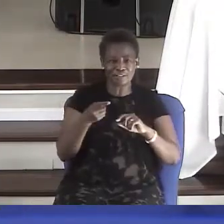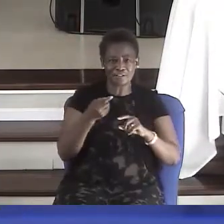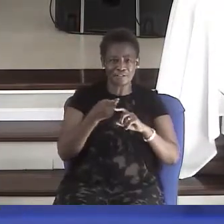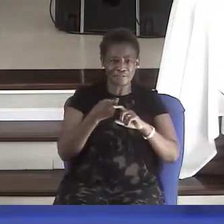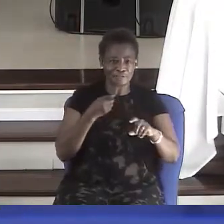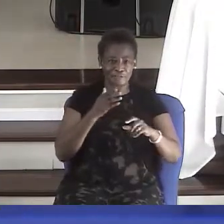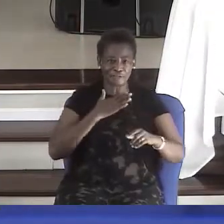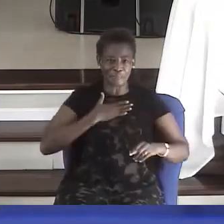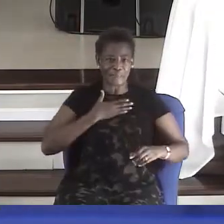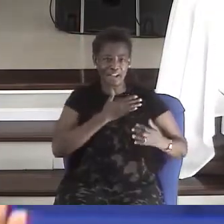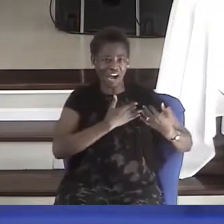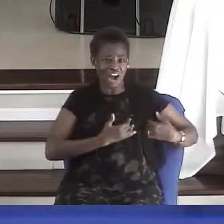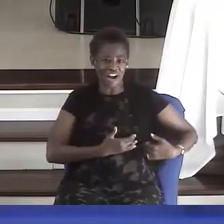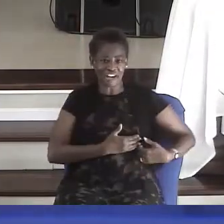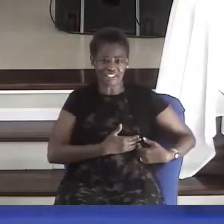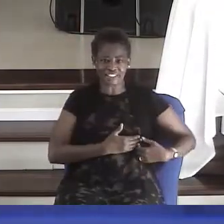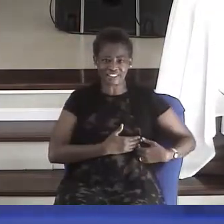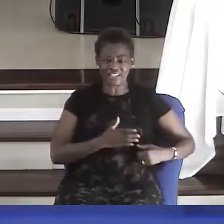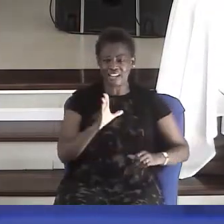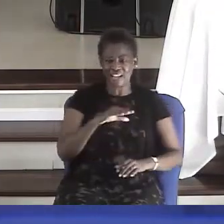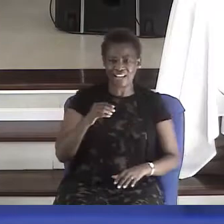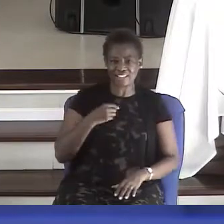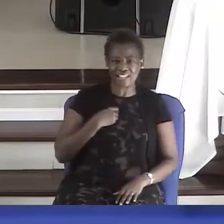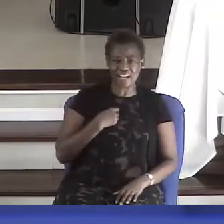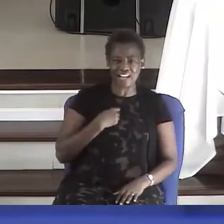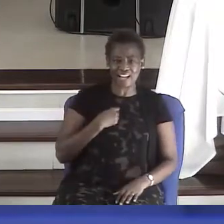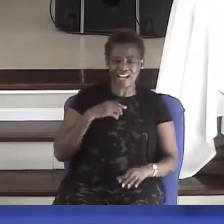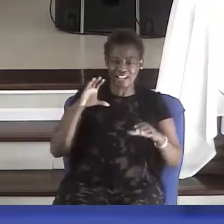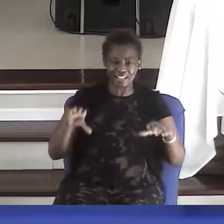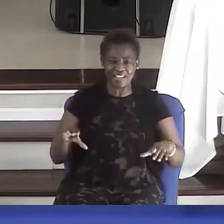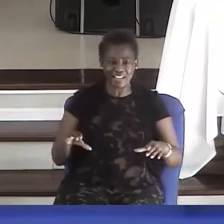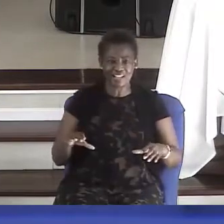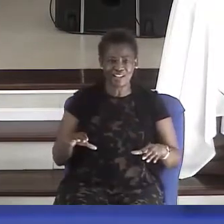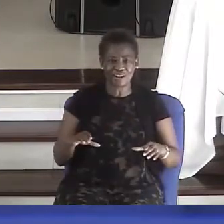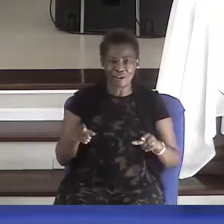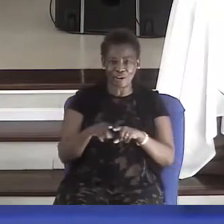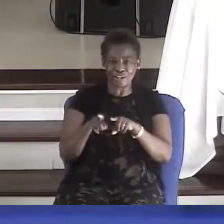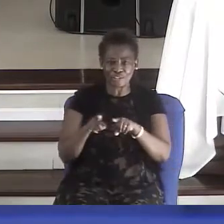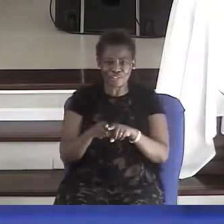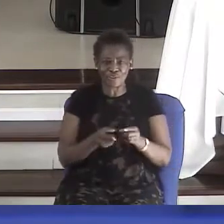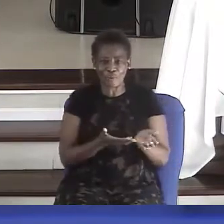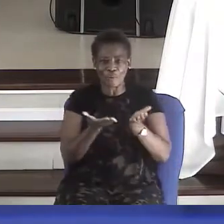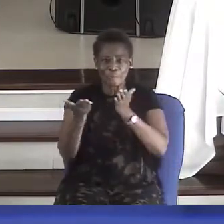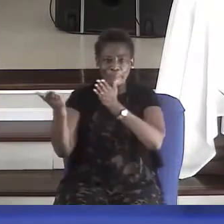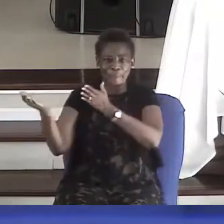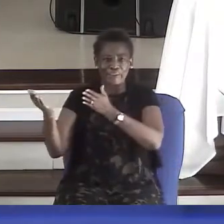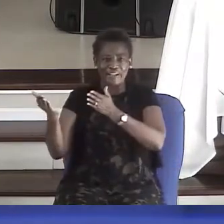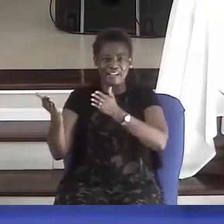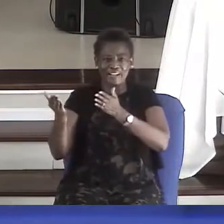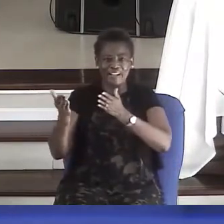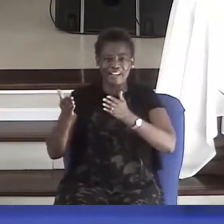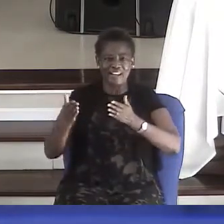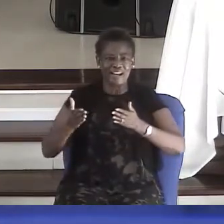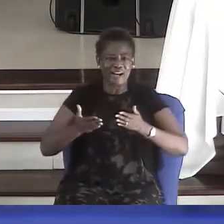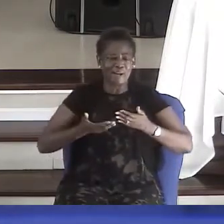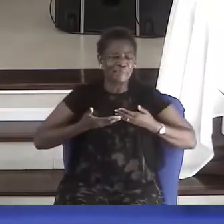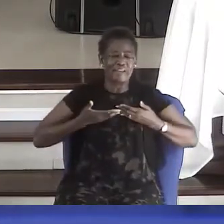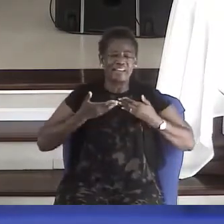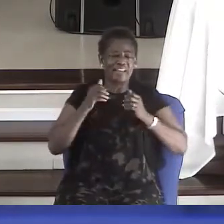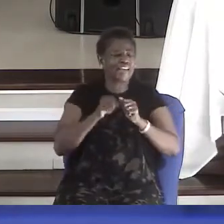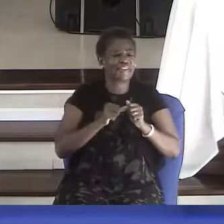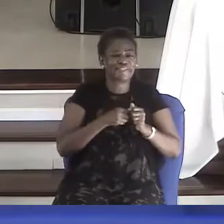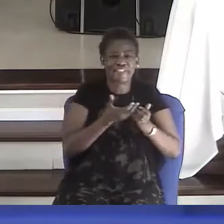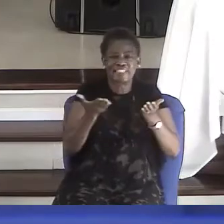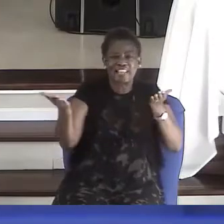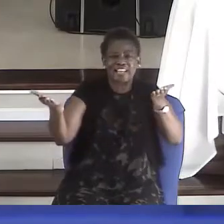can also come with my substance to the Lord, because it's not just about lip service, as it is